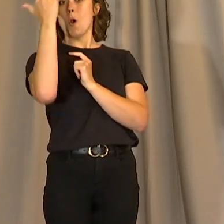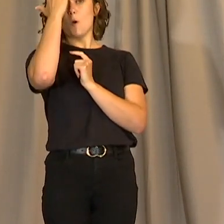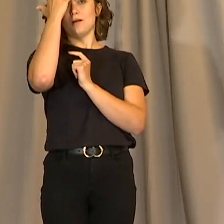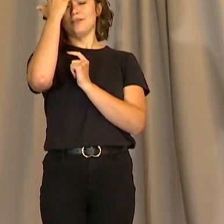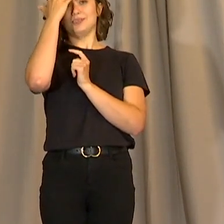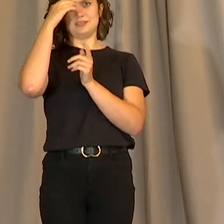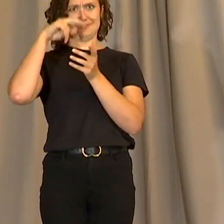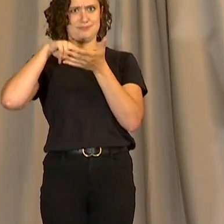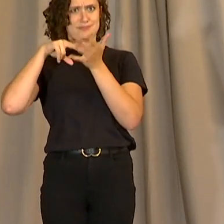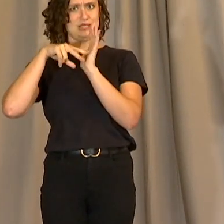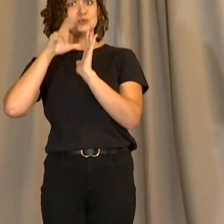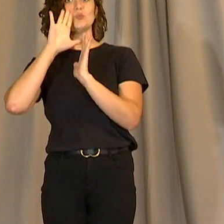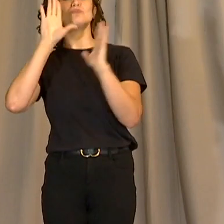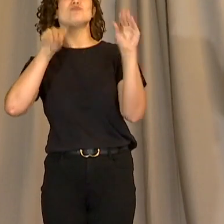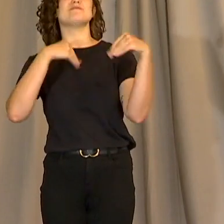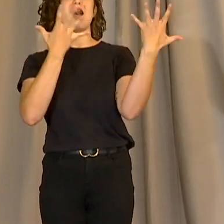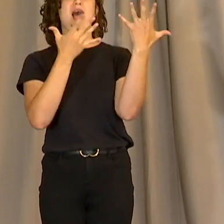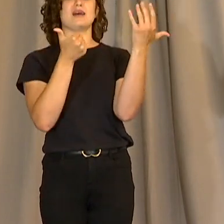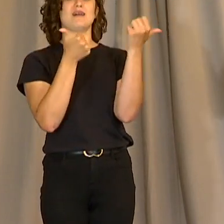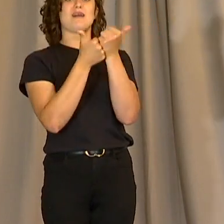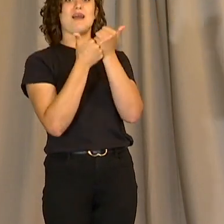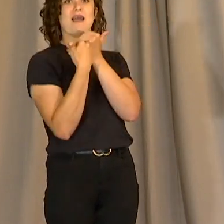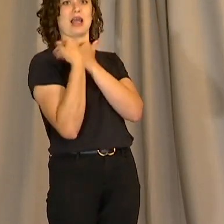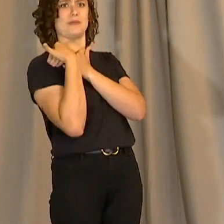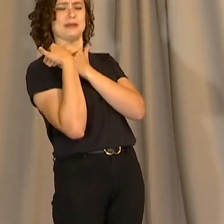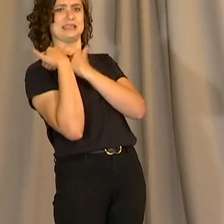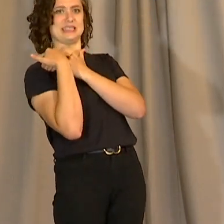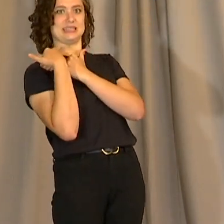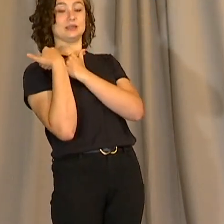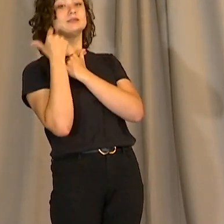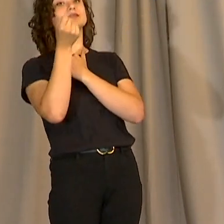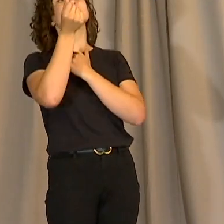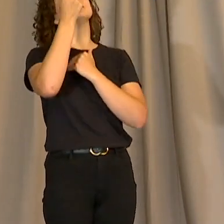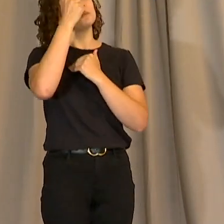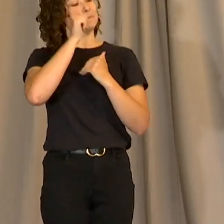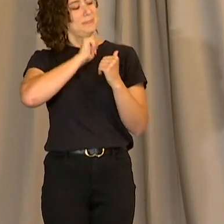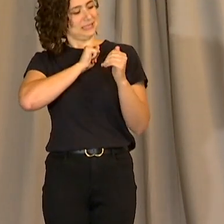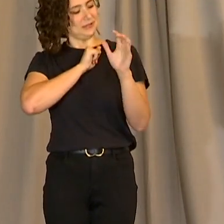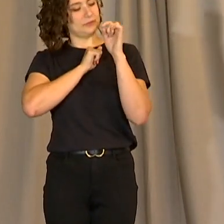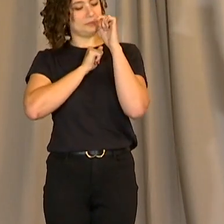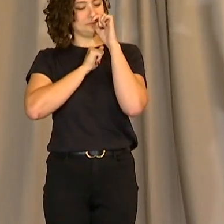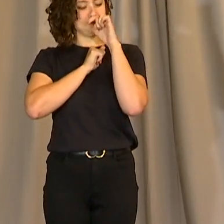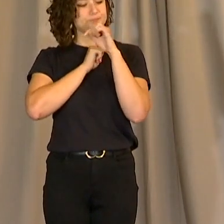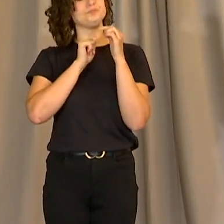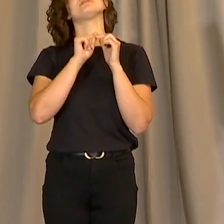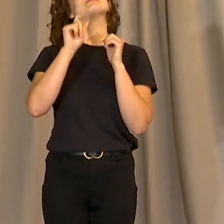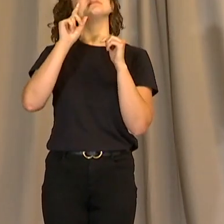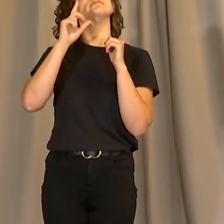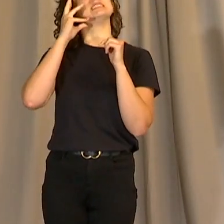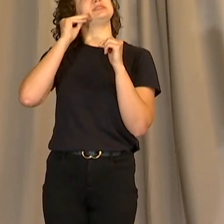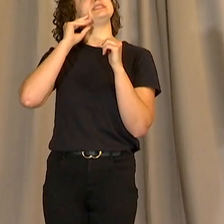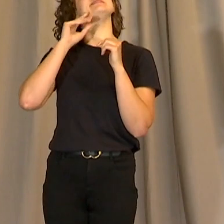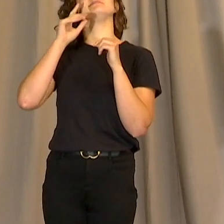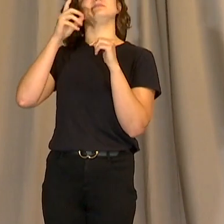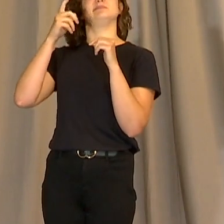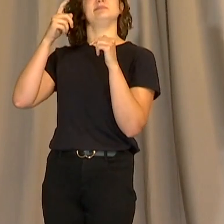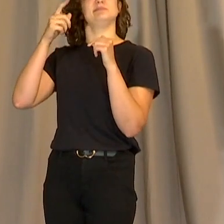Every time I had a problem with a parent, it was a problem with me, actually, and my lack of transparency or accountability. So my